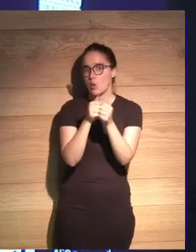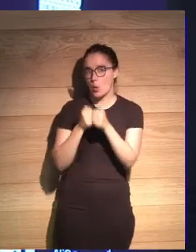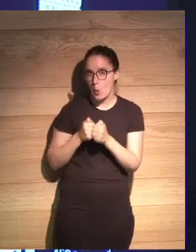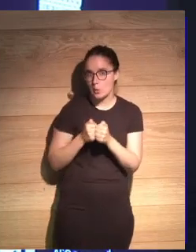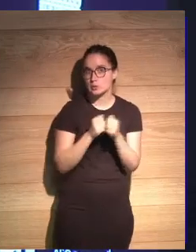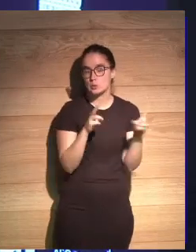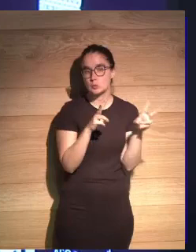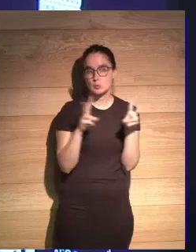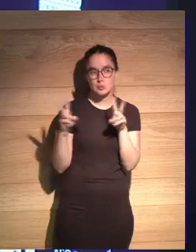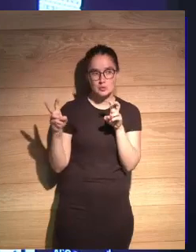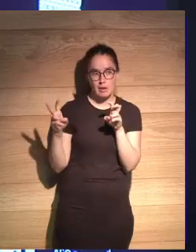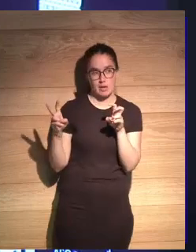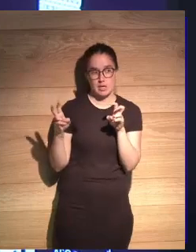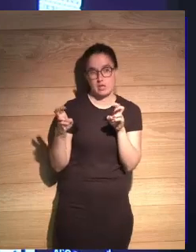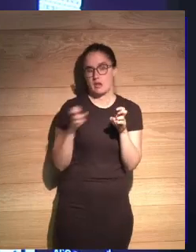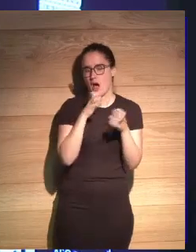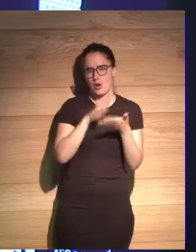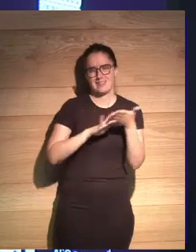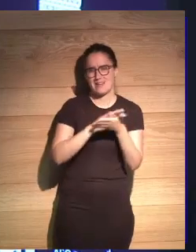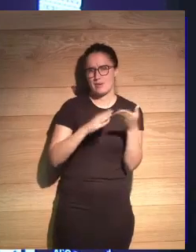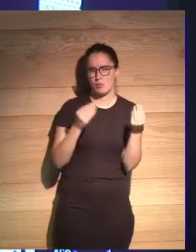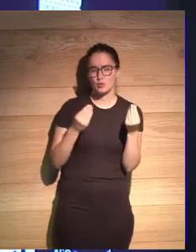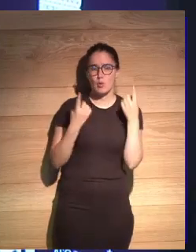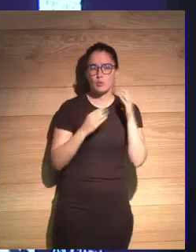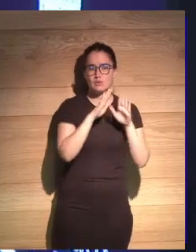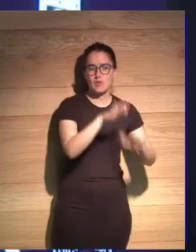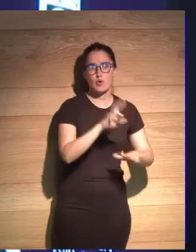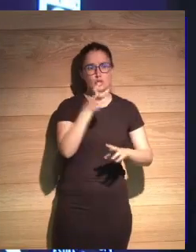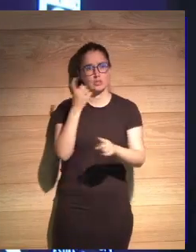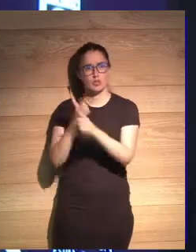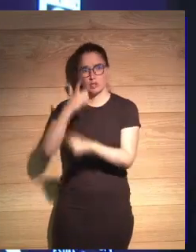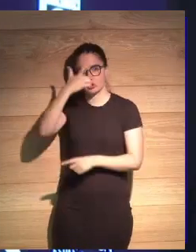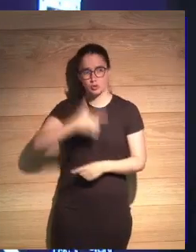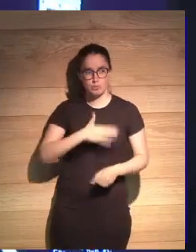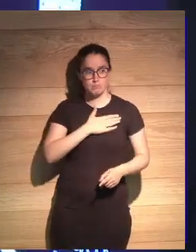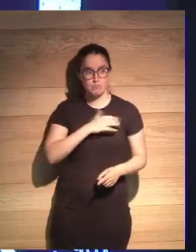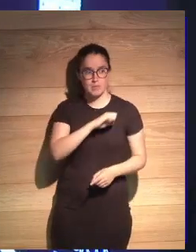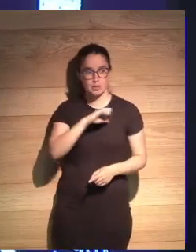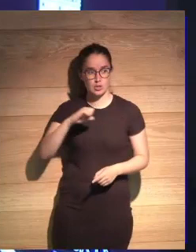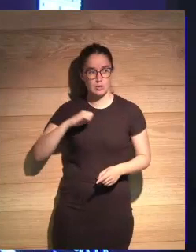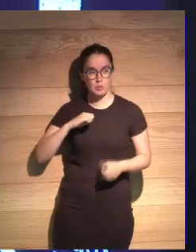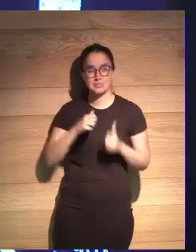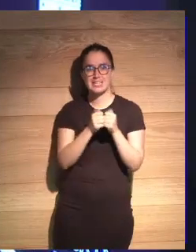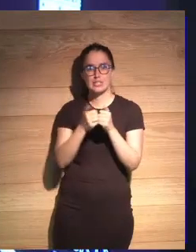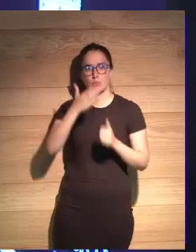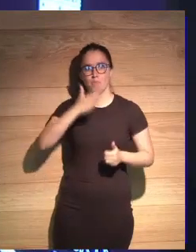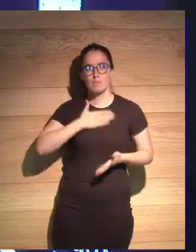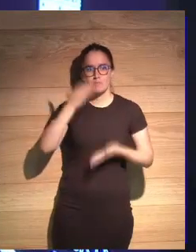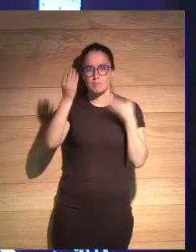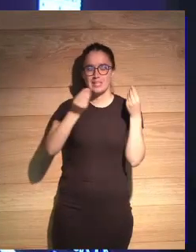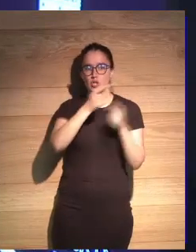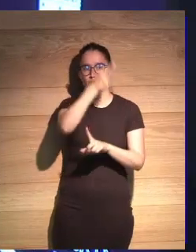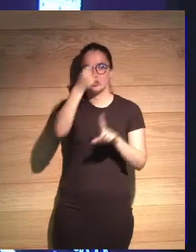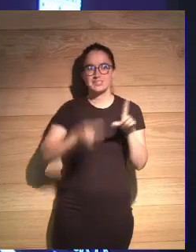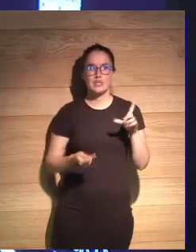of the game. This is a topic that is very current. There are arguments for and against each